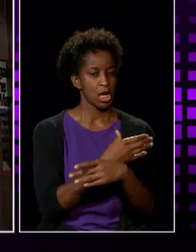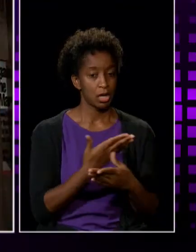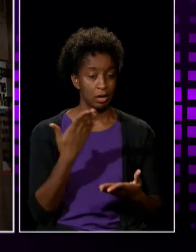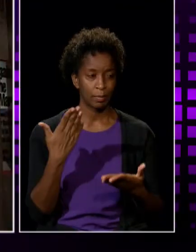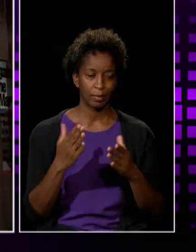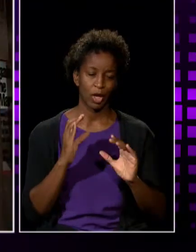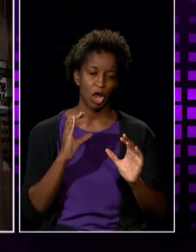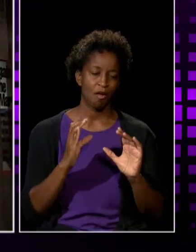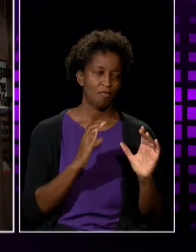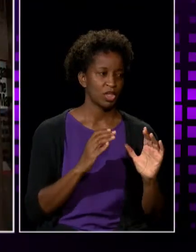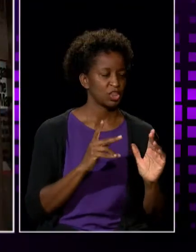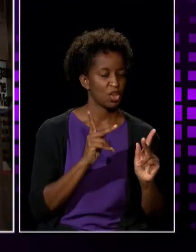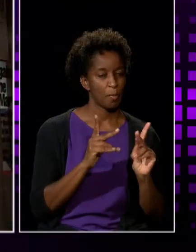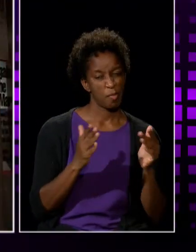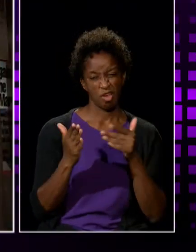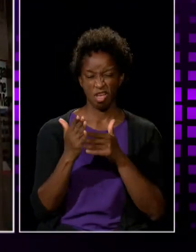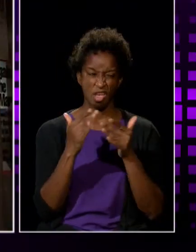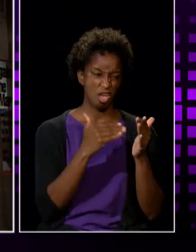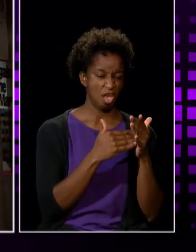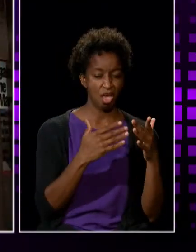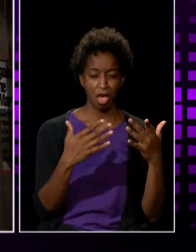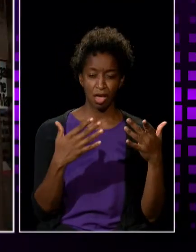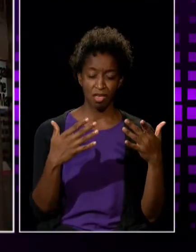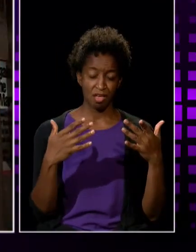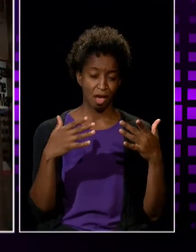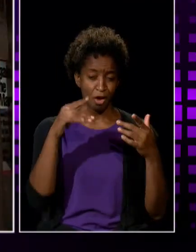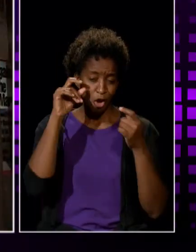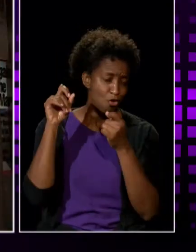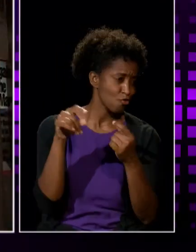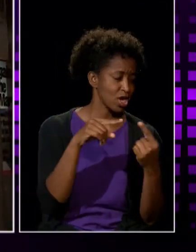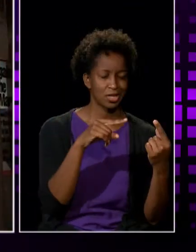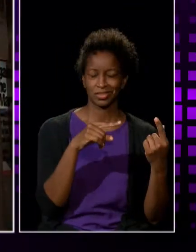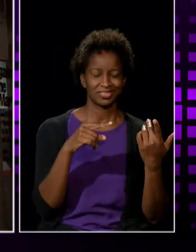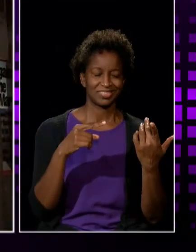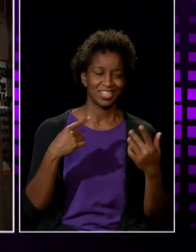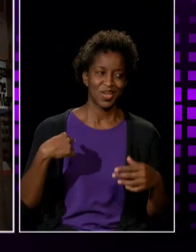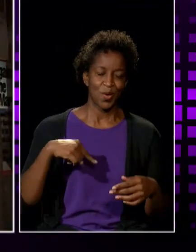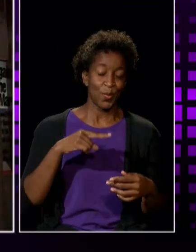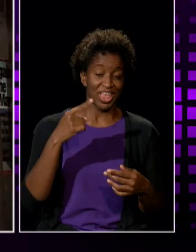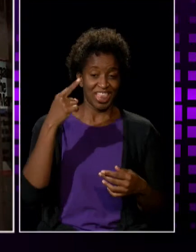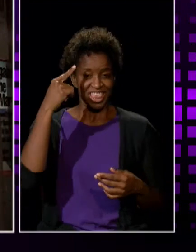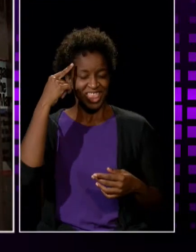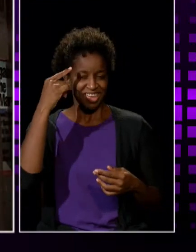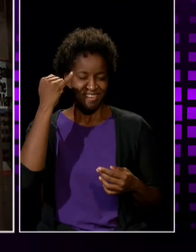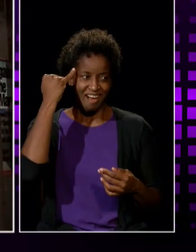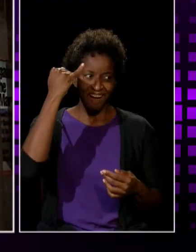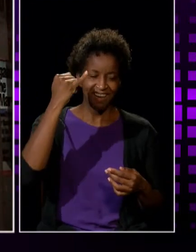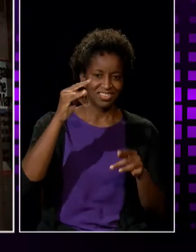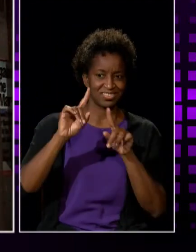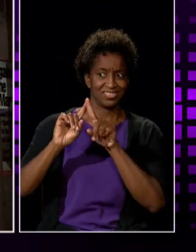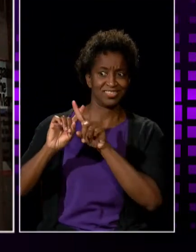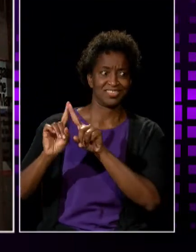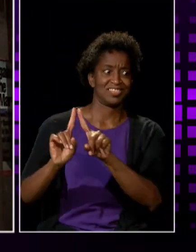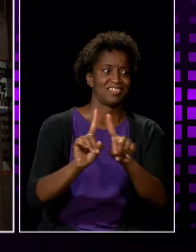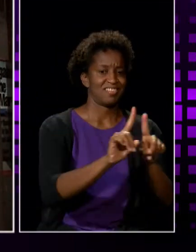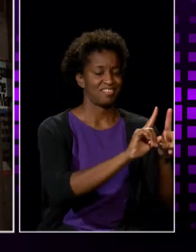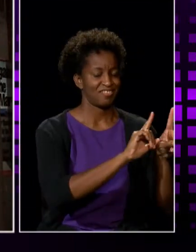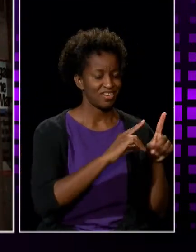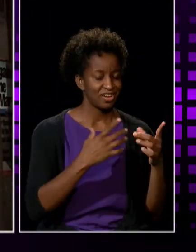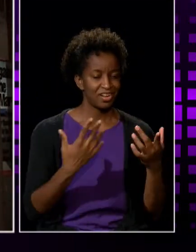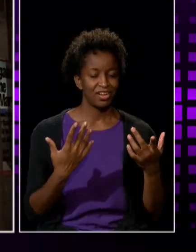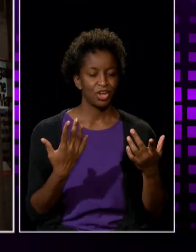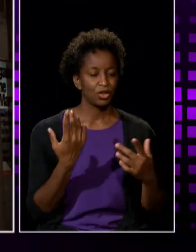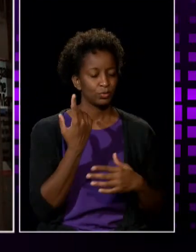conversations, because we all have different perspectives on a variety of different issues. We saw